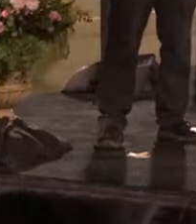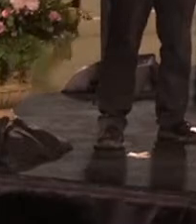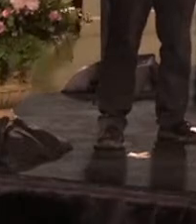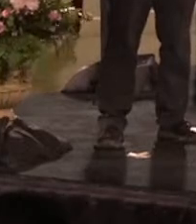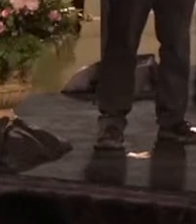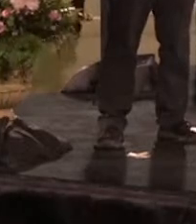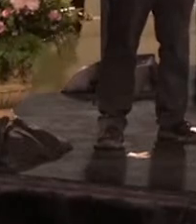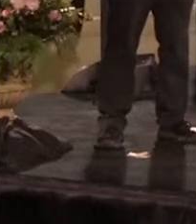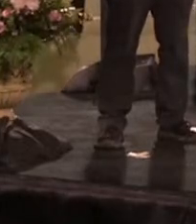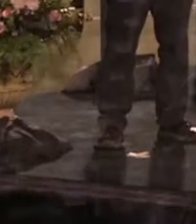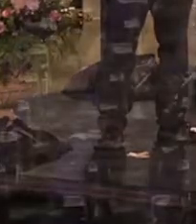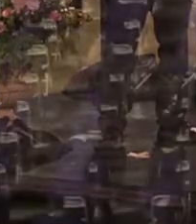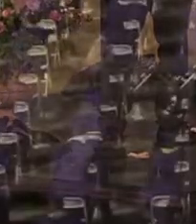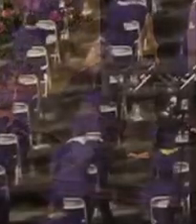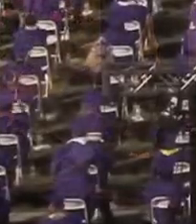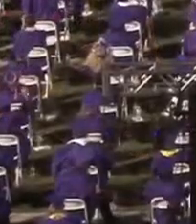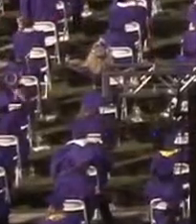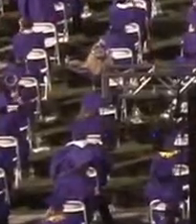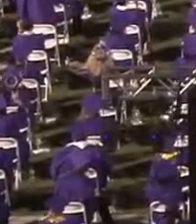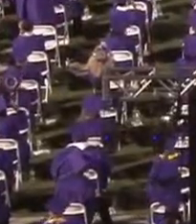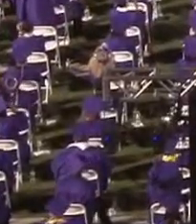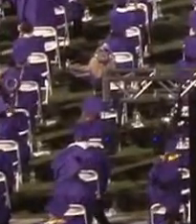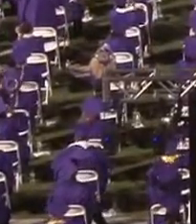our college-bound advisors.